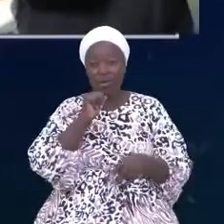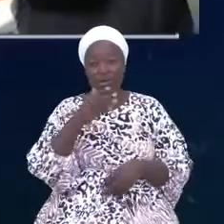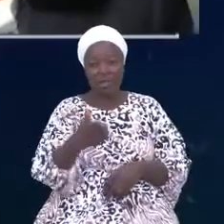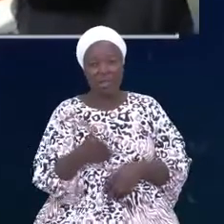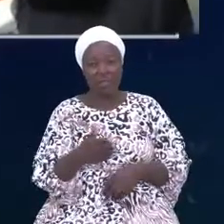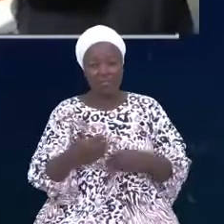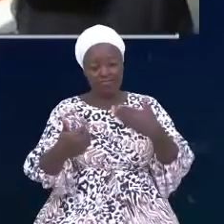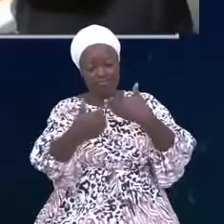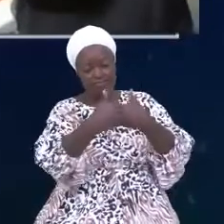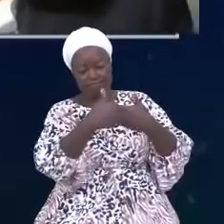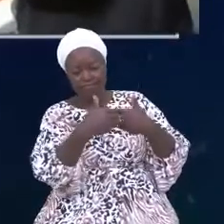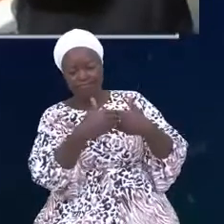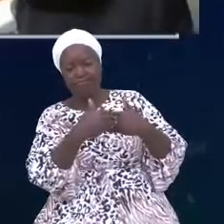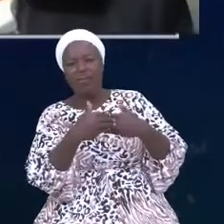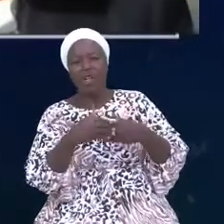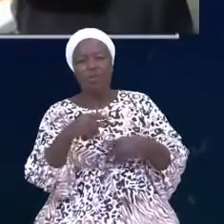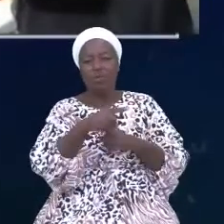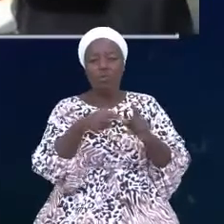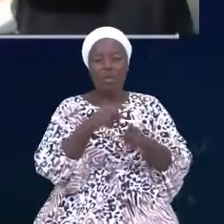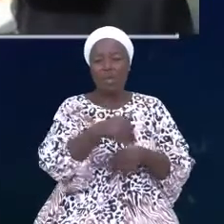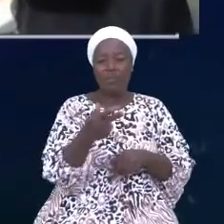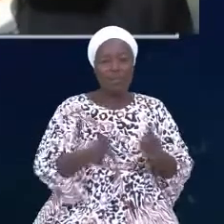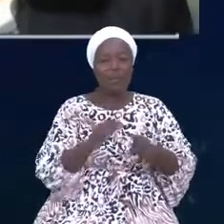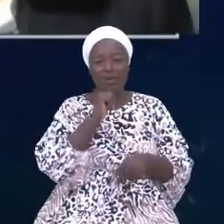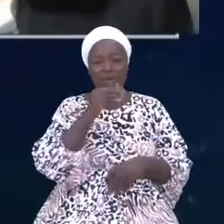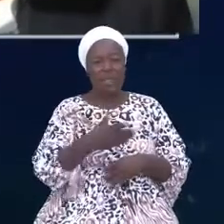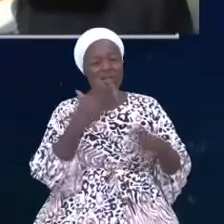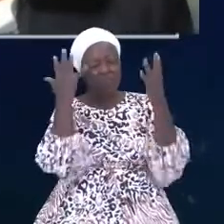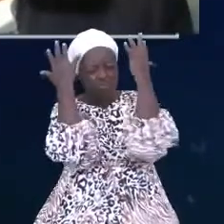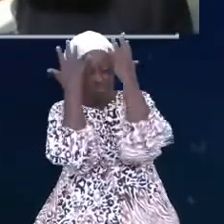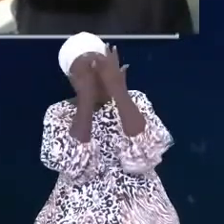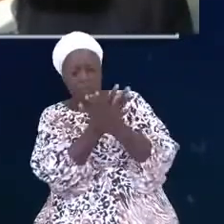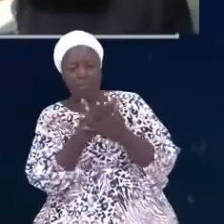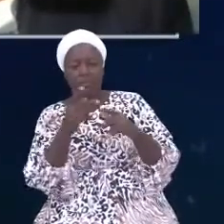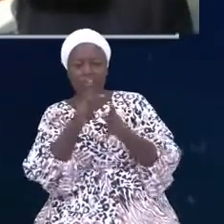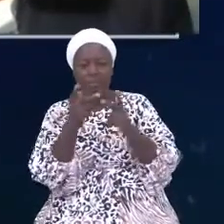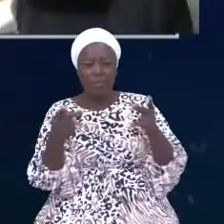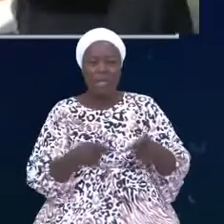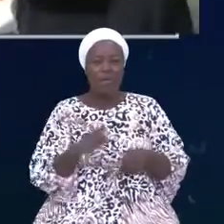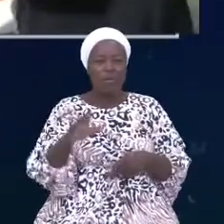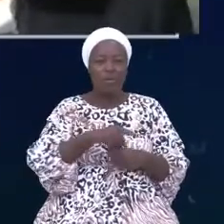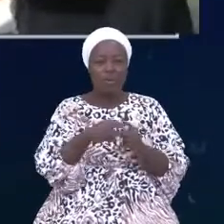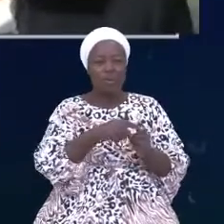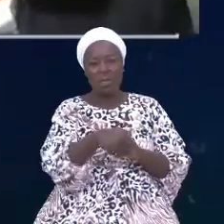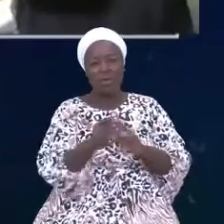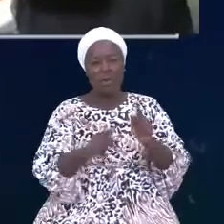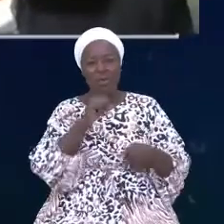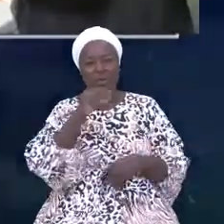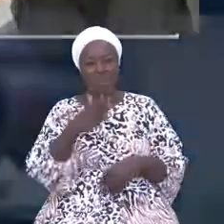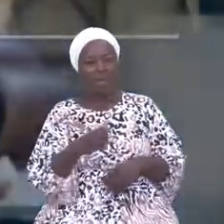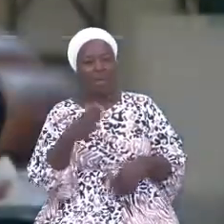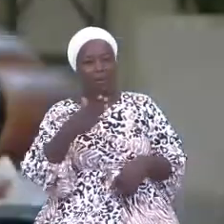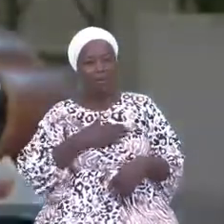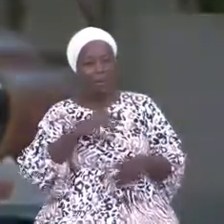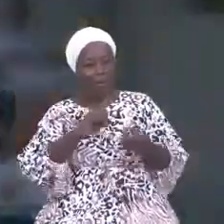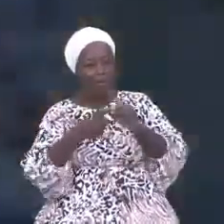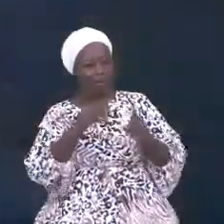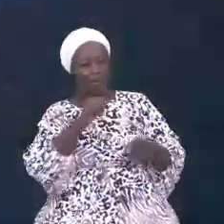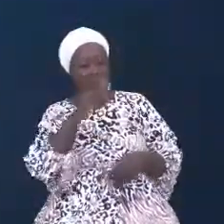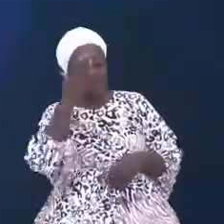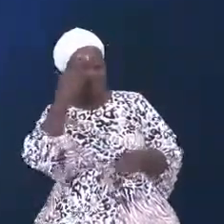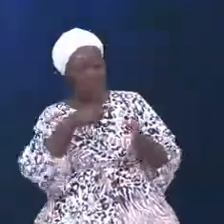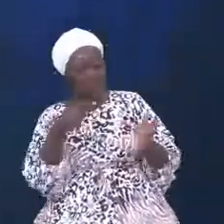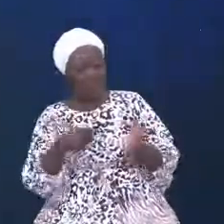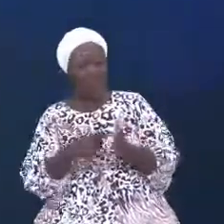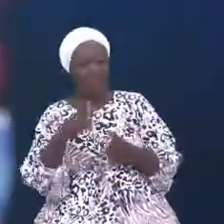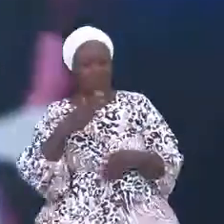the curtain, when other people are not there, and my neighbors will not know this, my friends will